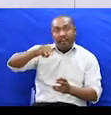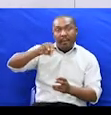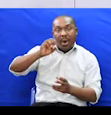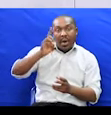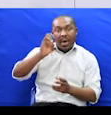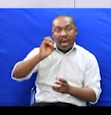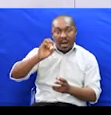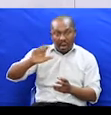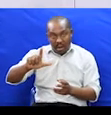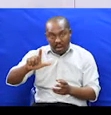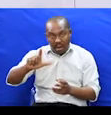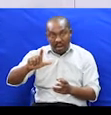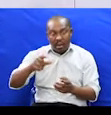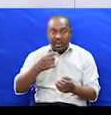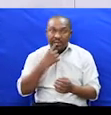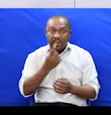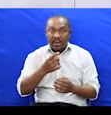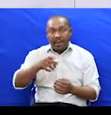pudding